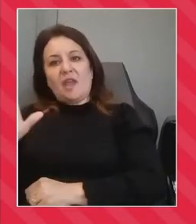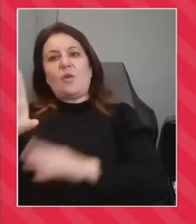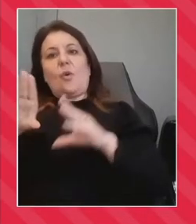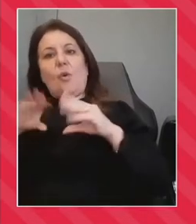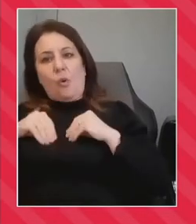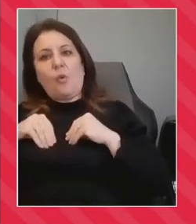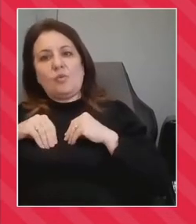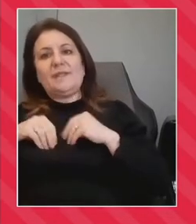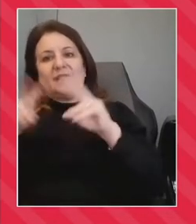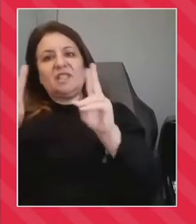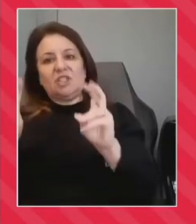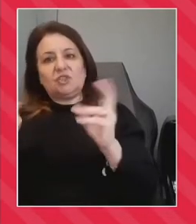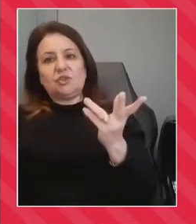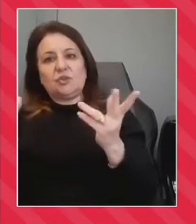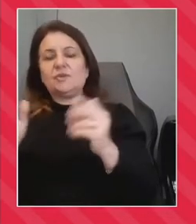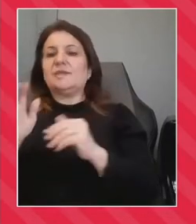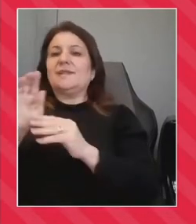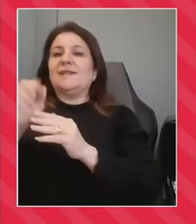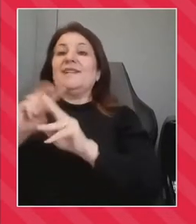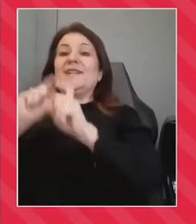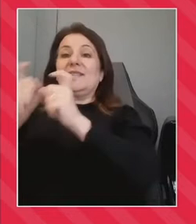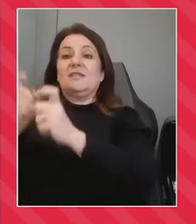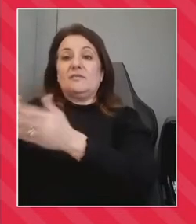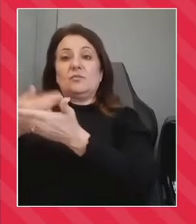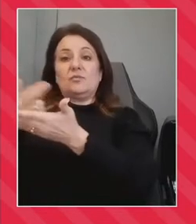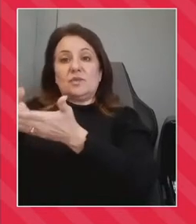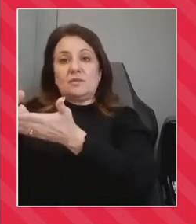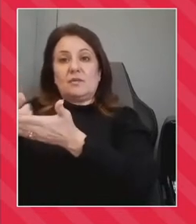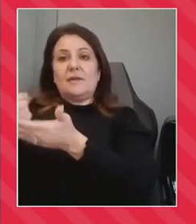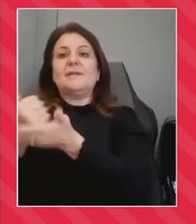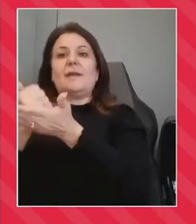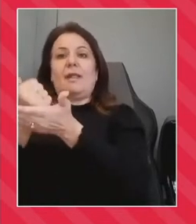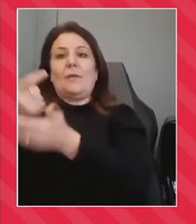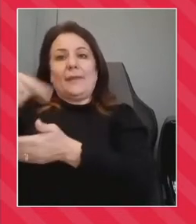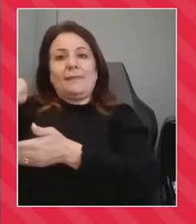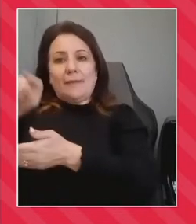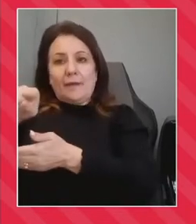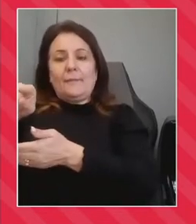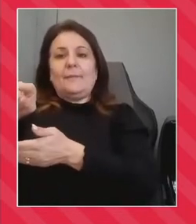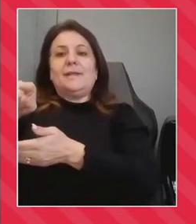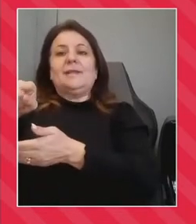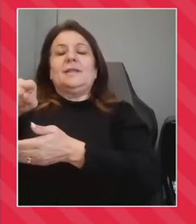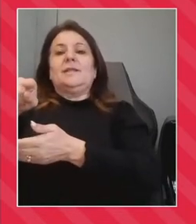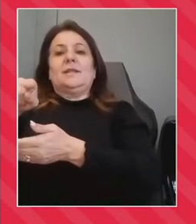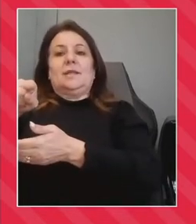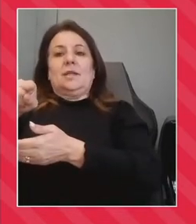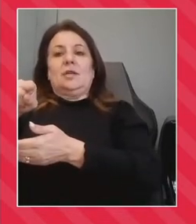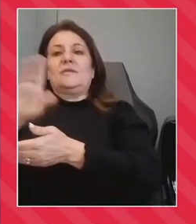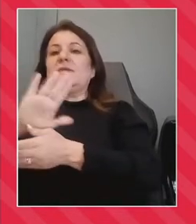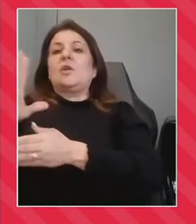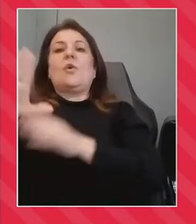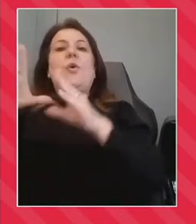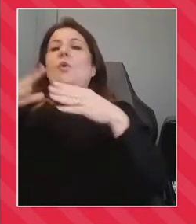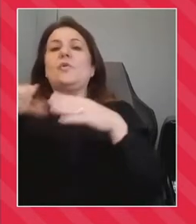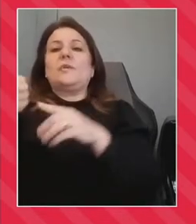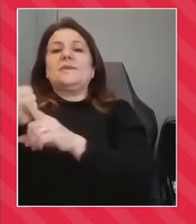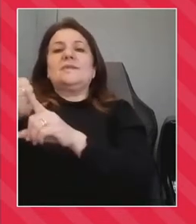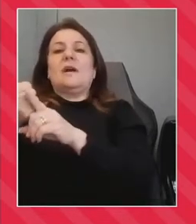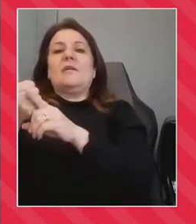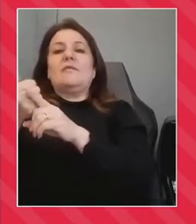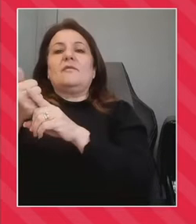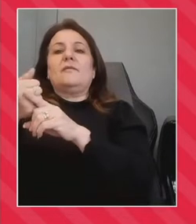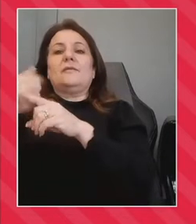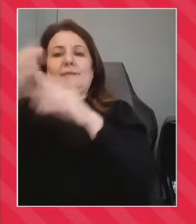that capital, those resources, to really come up with their own solutions. And a lot of my work is